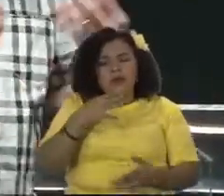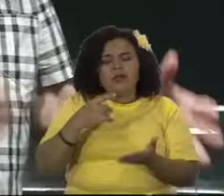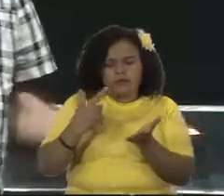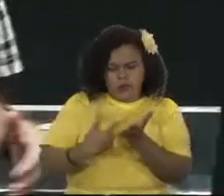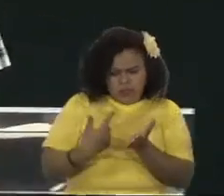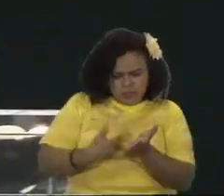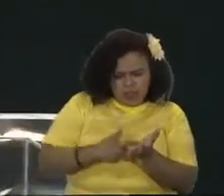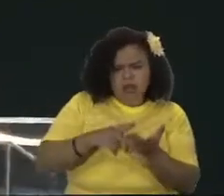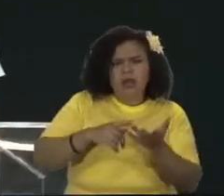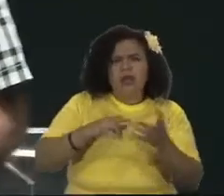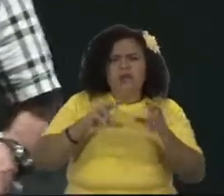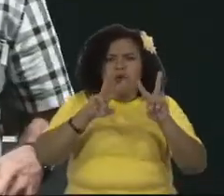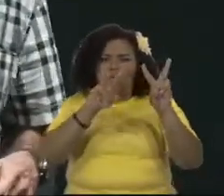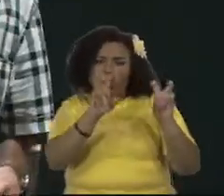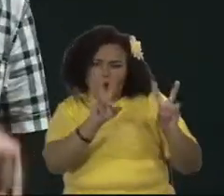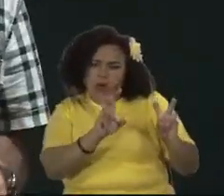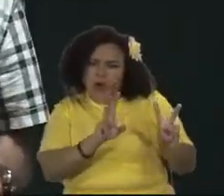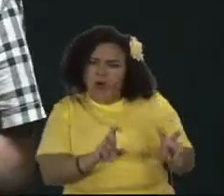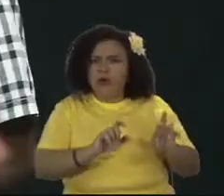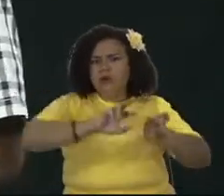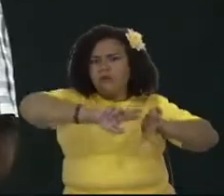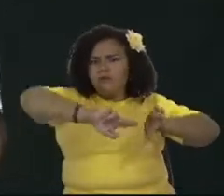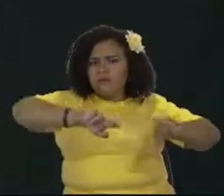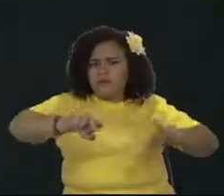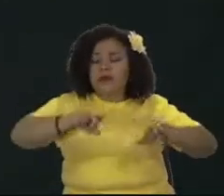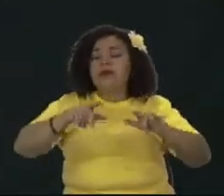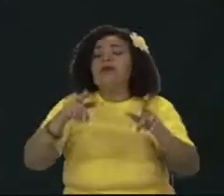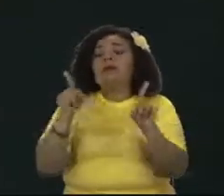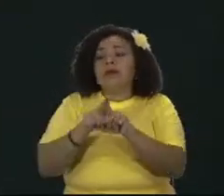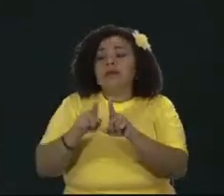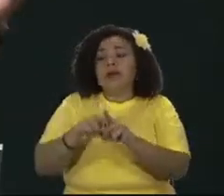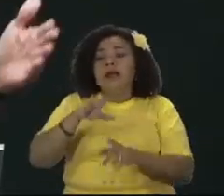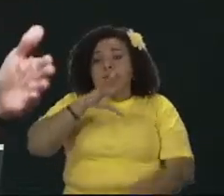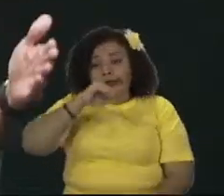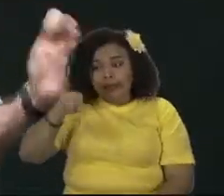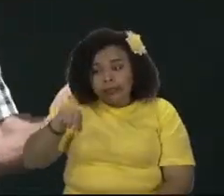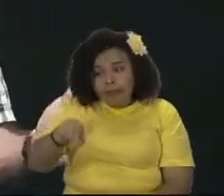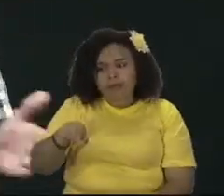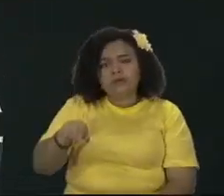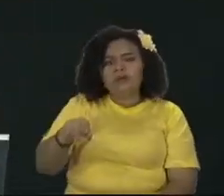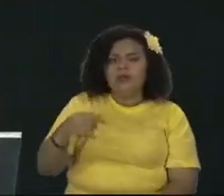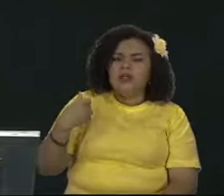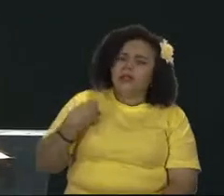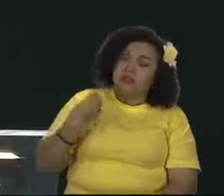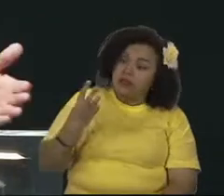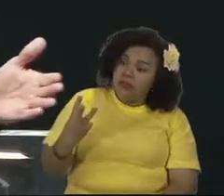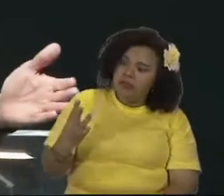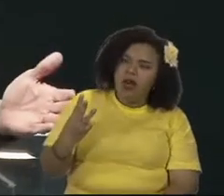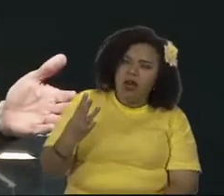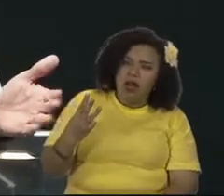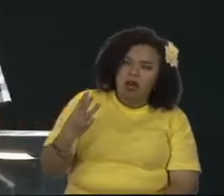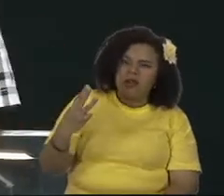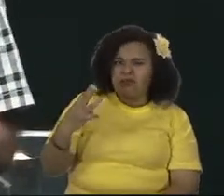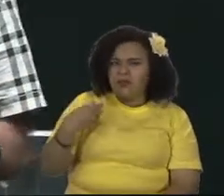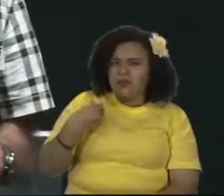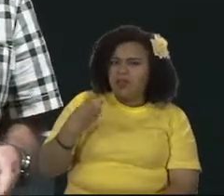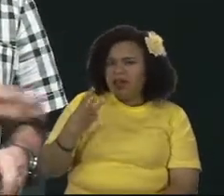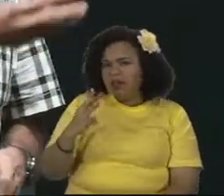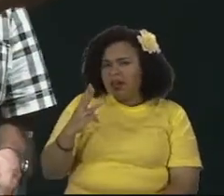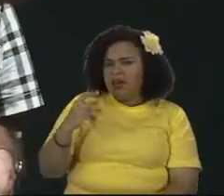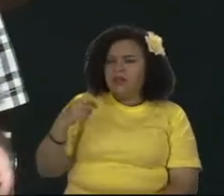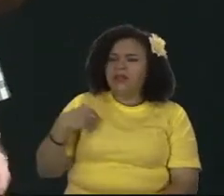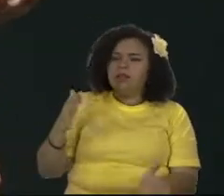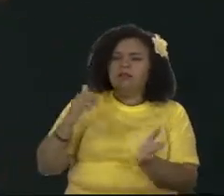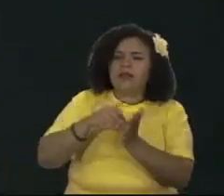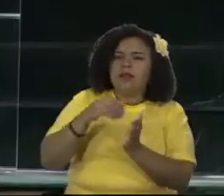by book, subject by subject. And even our children from 3 years to 11